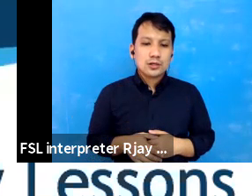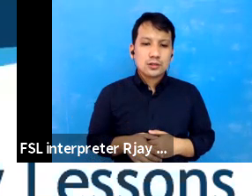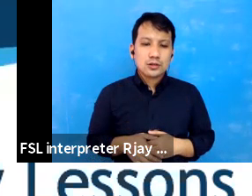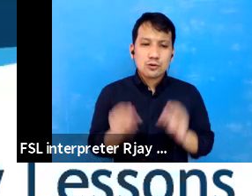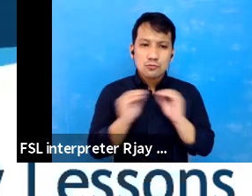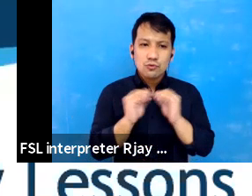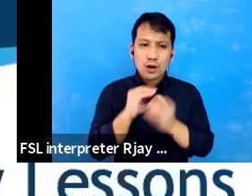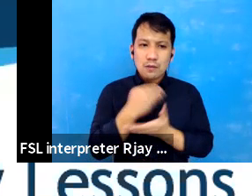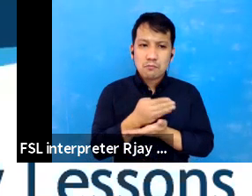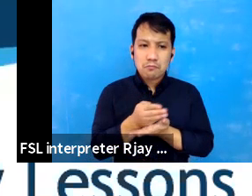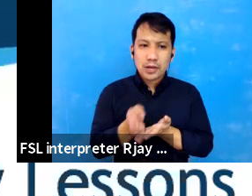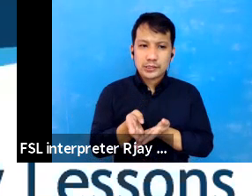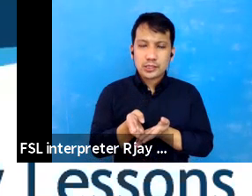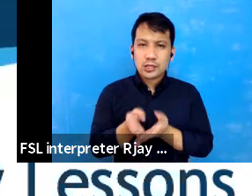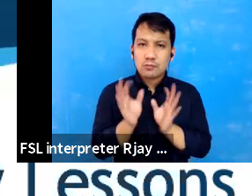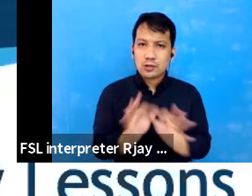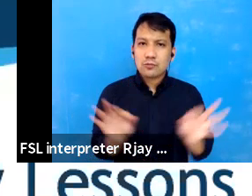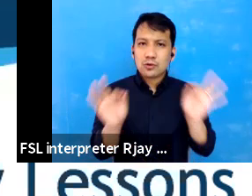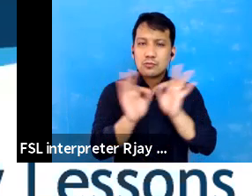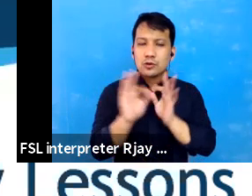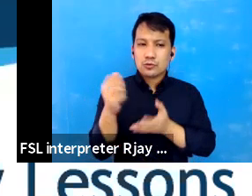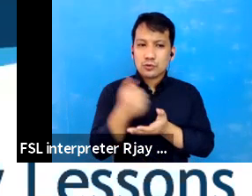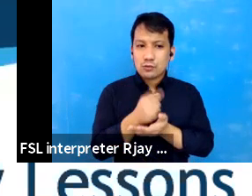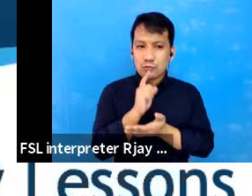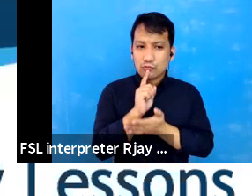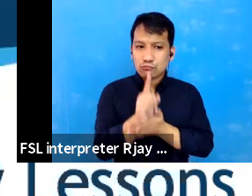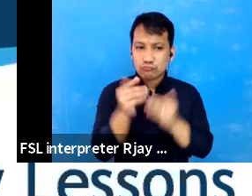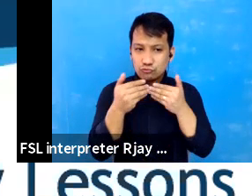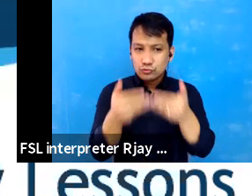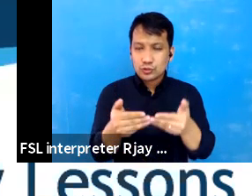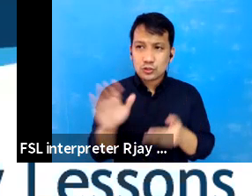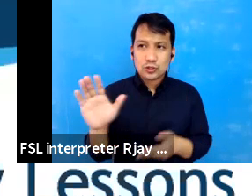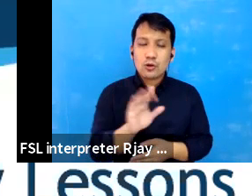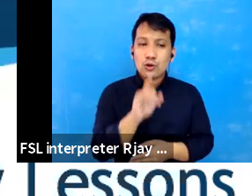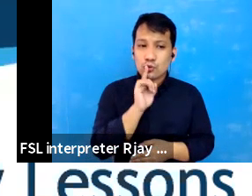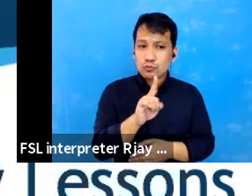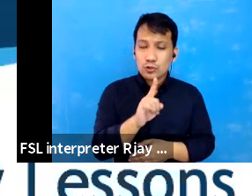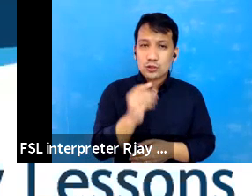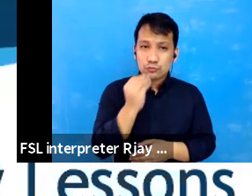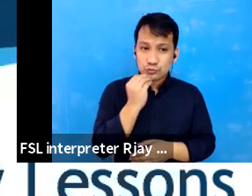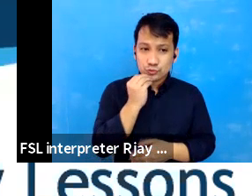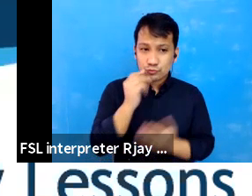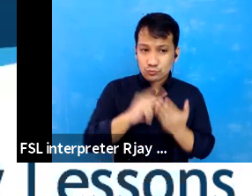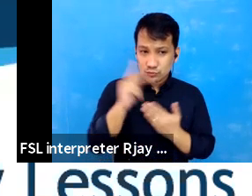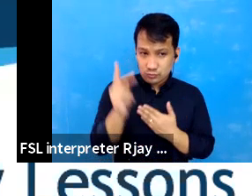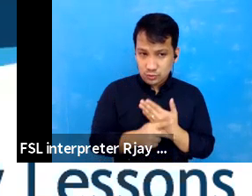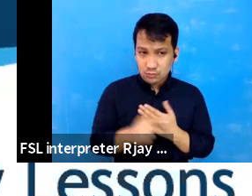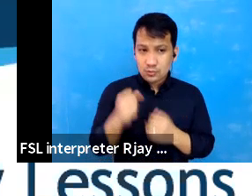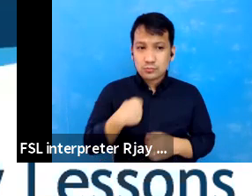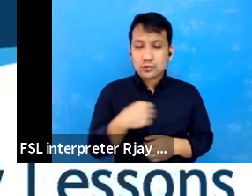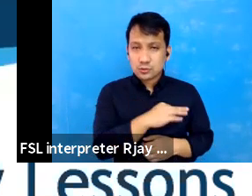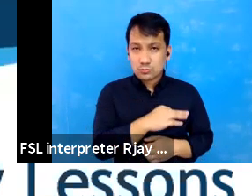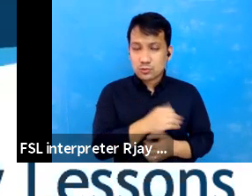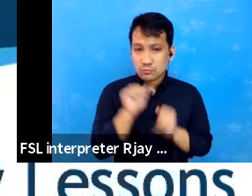Adequate budgets have to be provided on a sustained basis to ensure that nutrition programs and staff